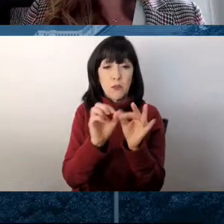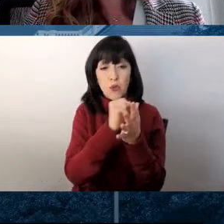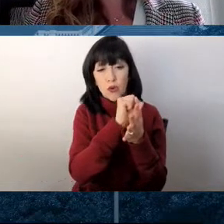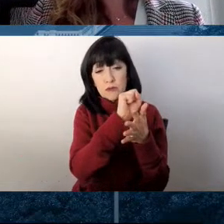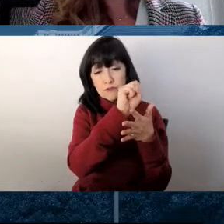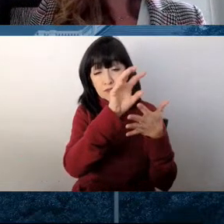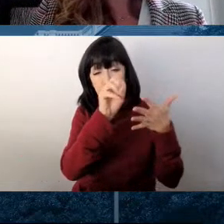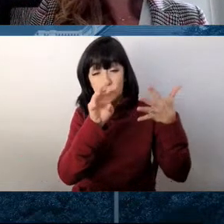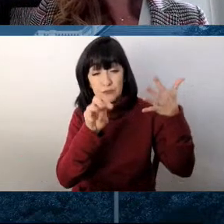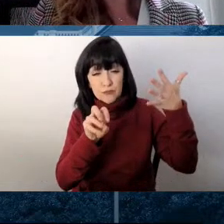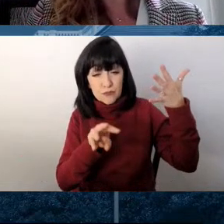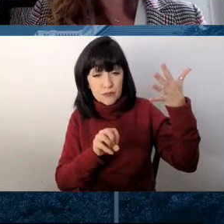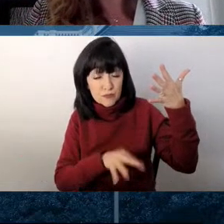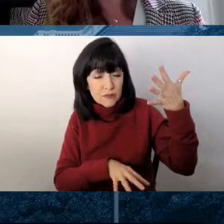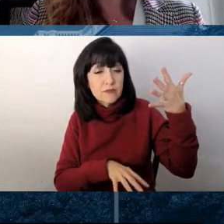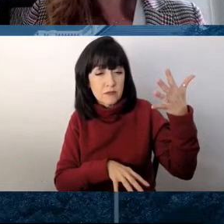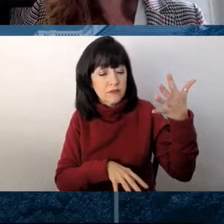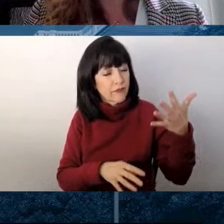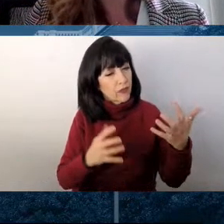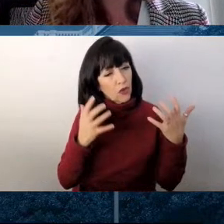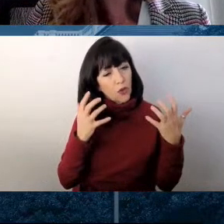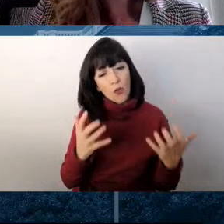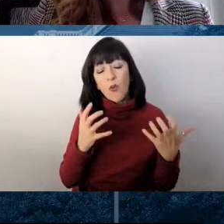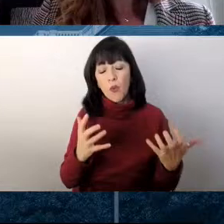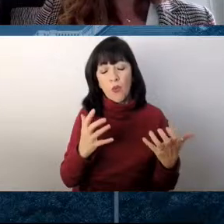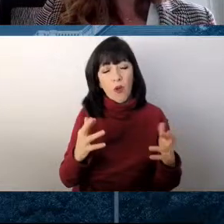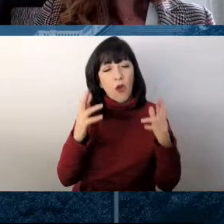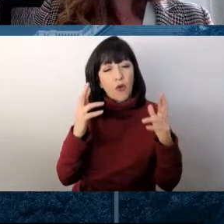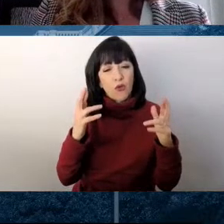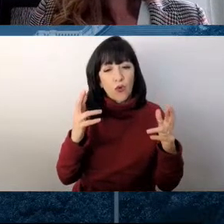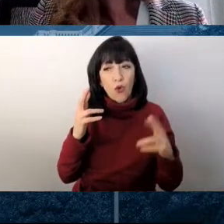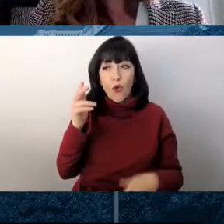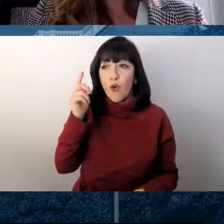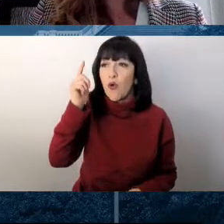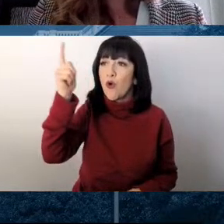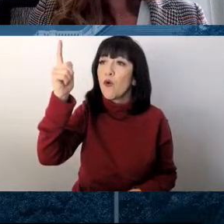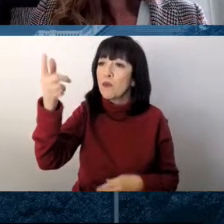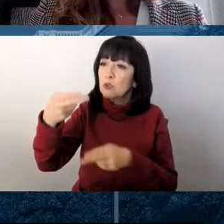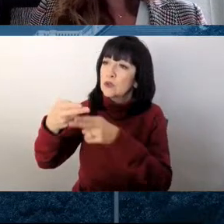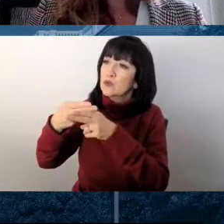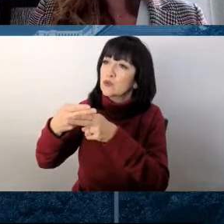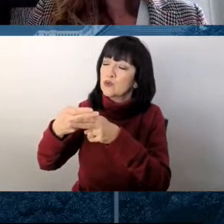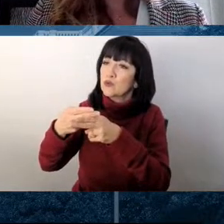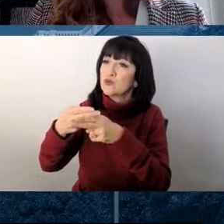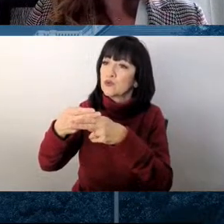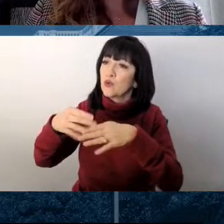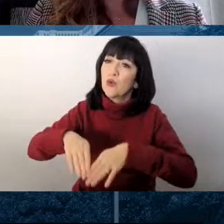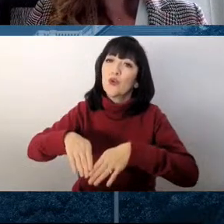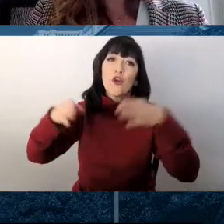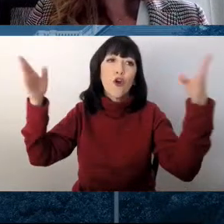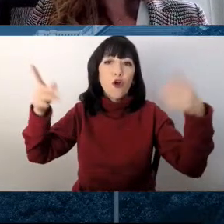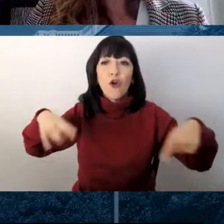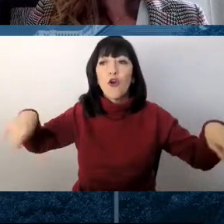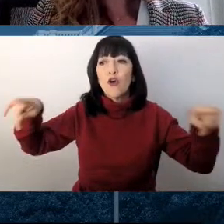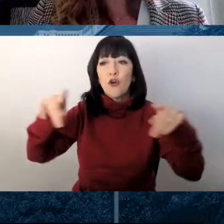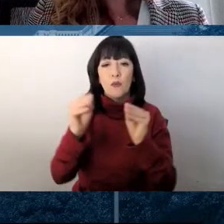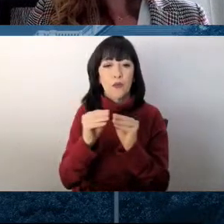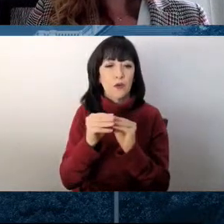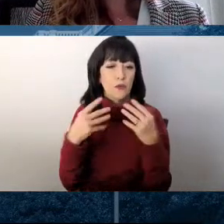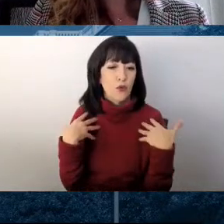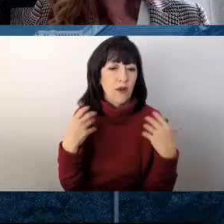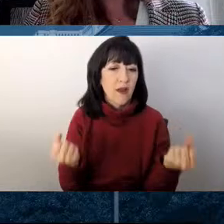surge and move to the future of living with COVID. As we shared, the majority of those who are hospitalized